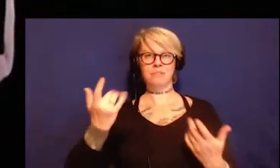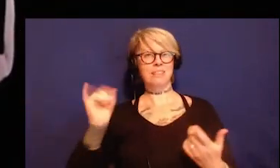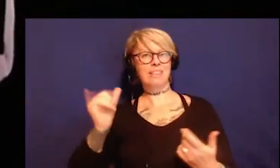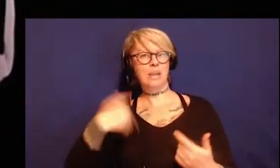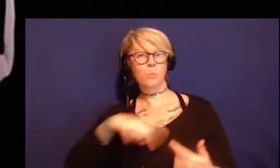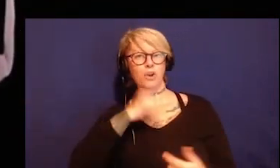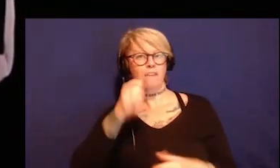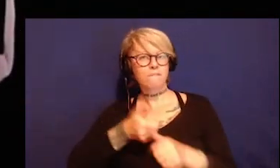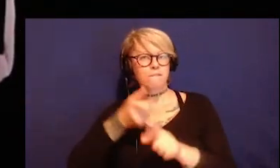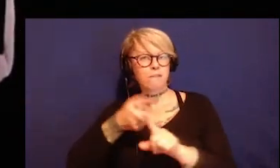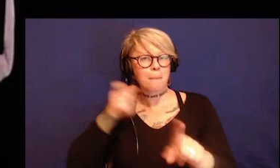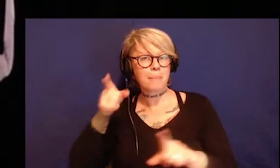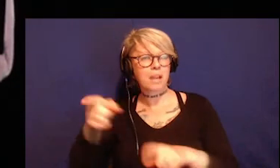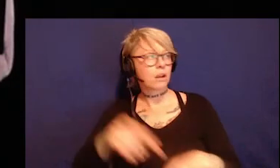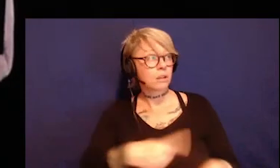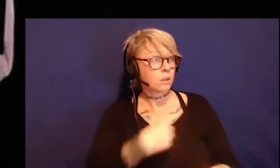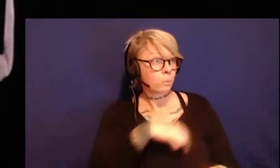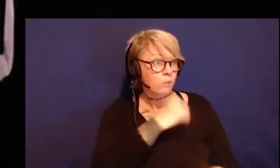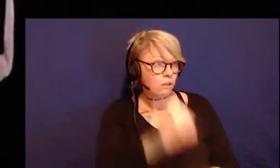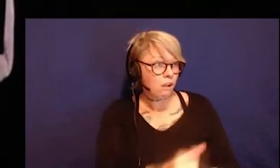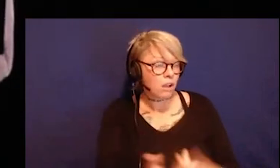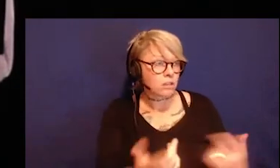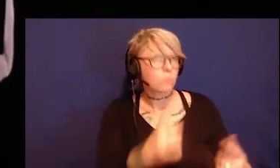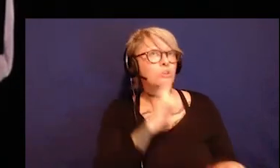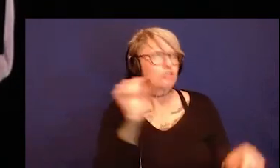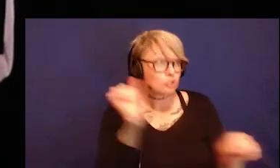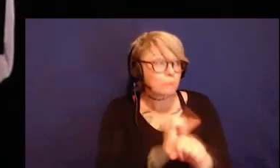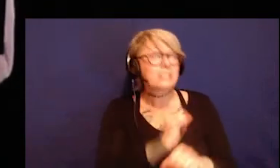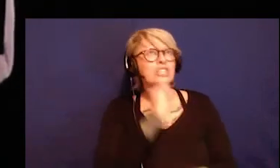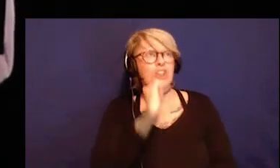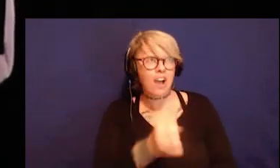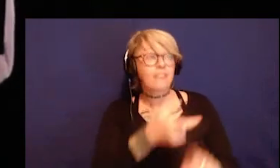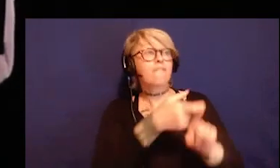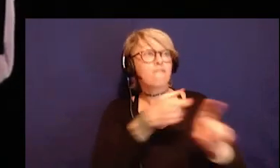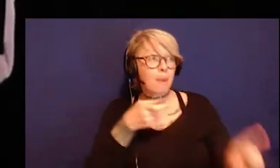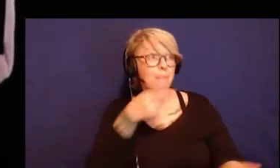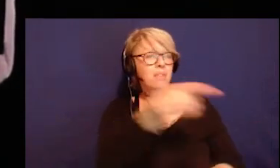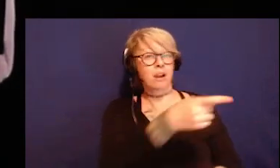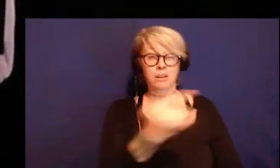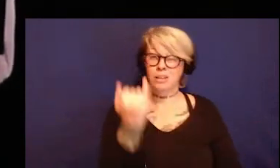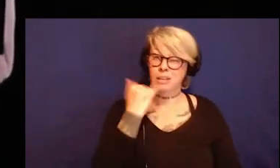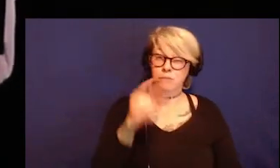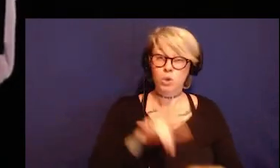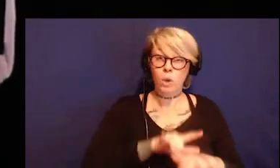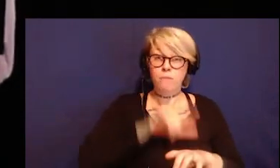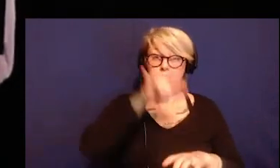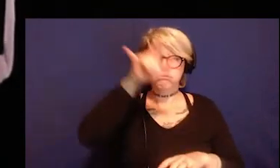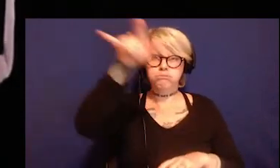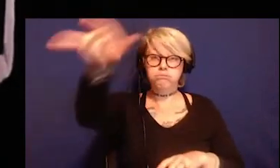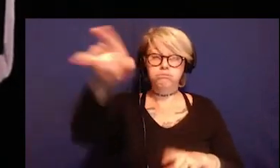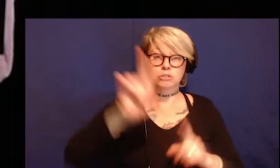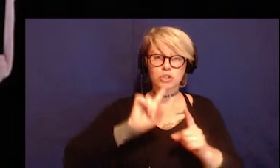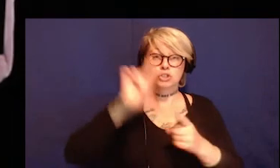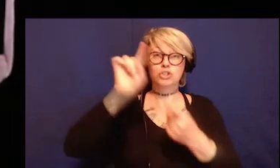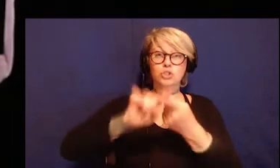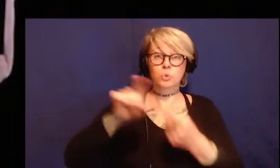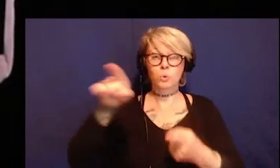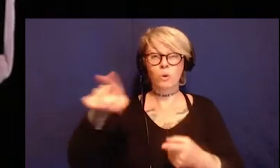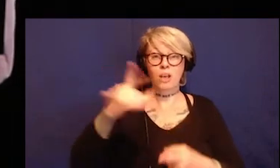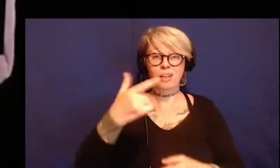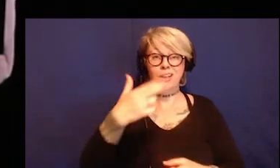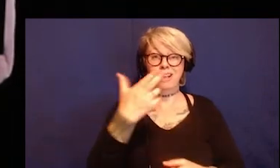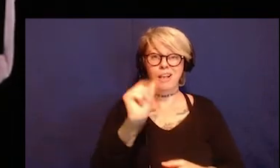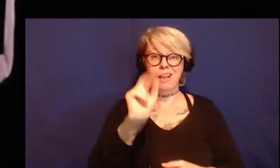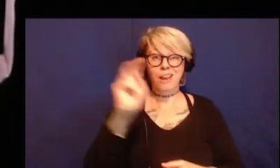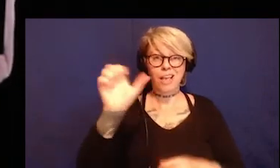there. We're literally not from there. You're trying to tell me that if you got off on one of these planes at the Accra airport, you'd be perfectly